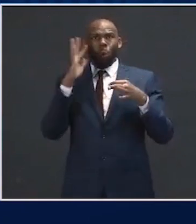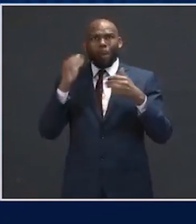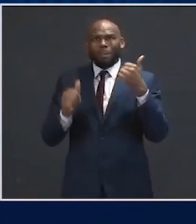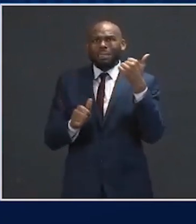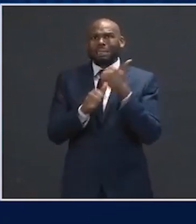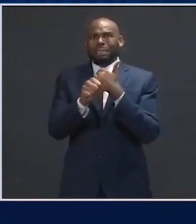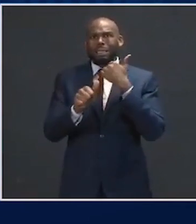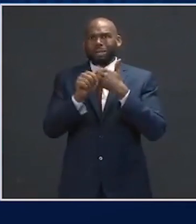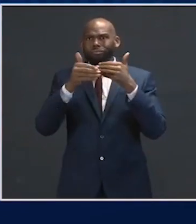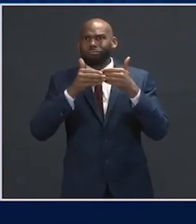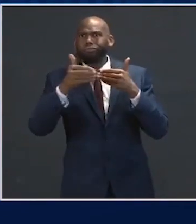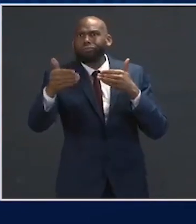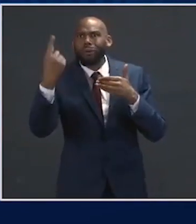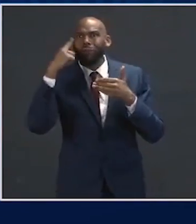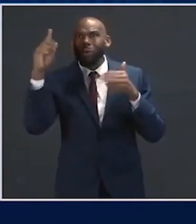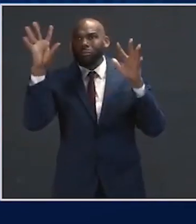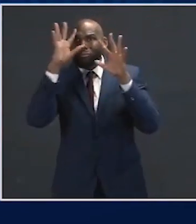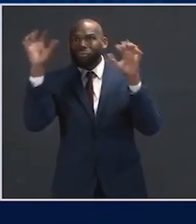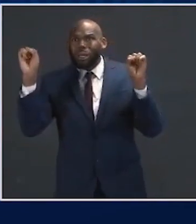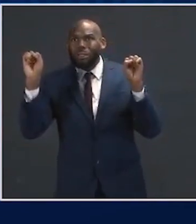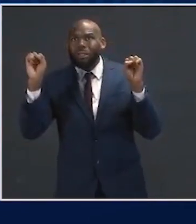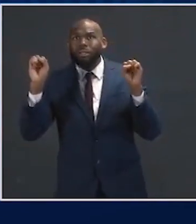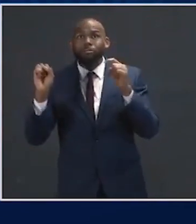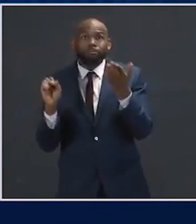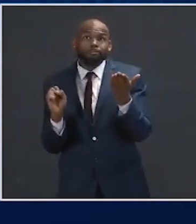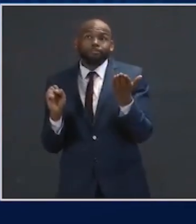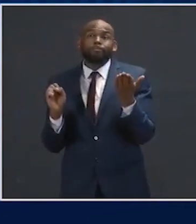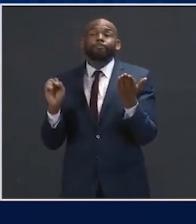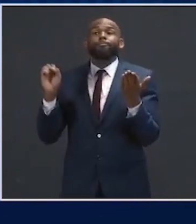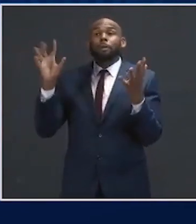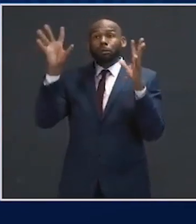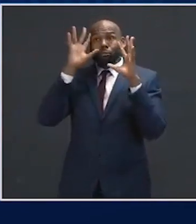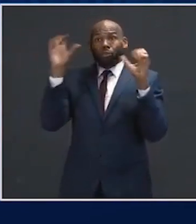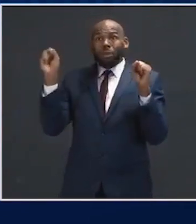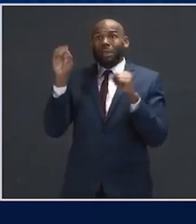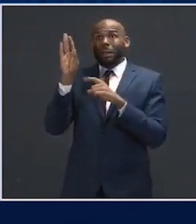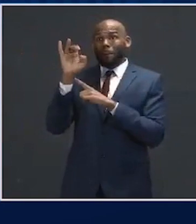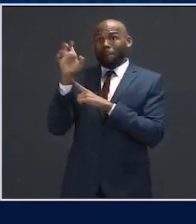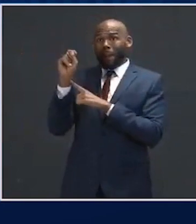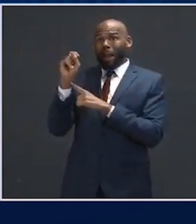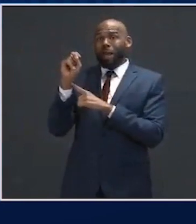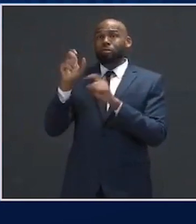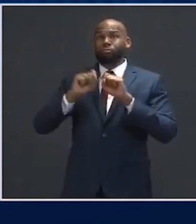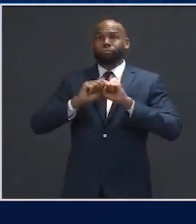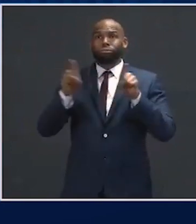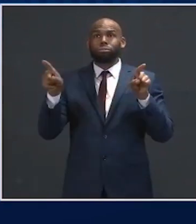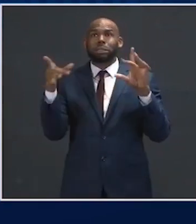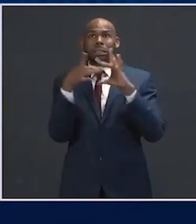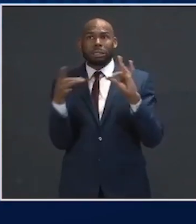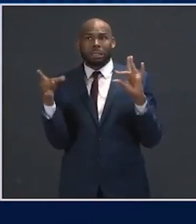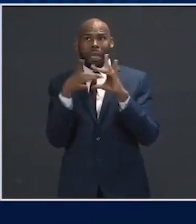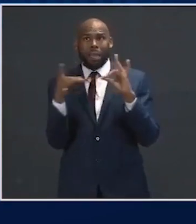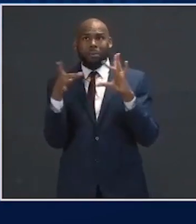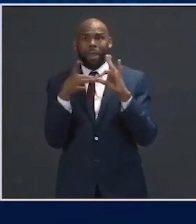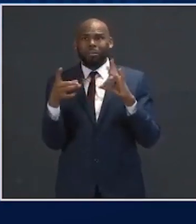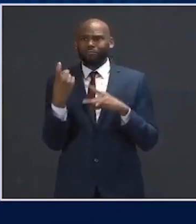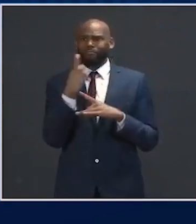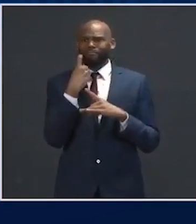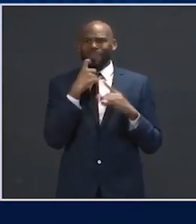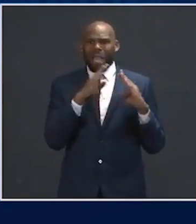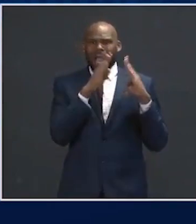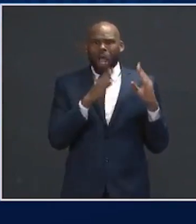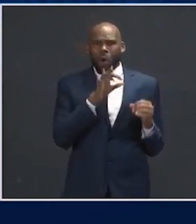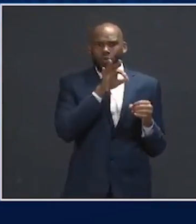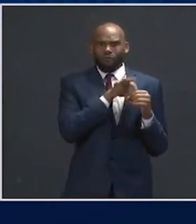presidency? Well, President Biden, we put out a statement following the conclusion of the House vote just a couple of weeks